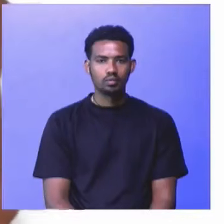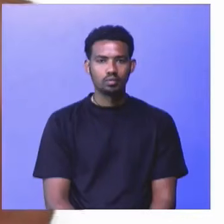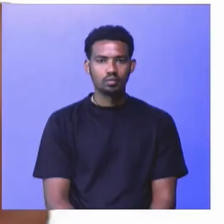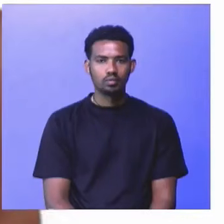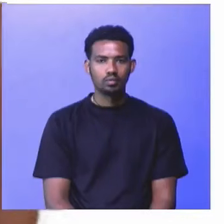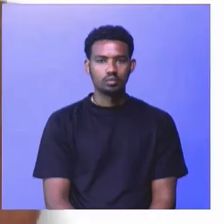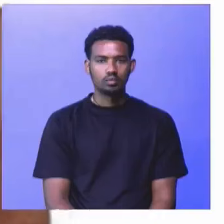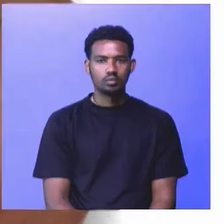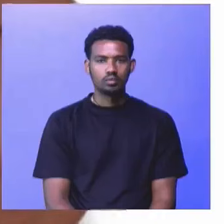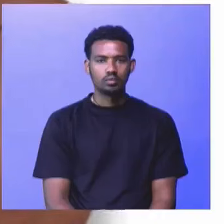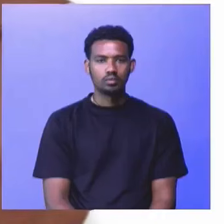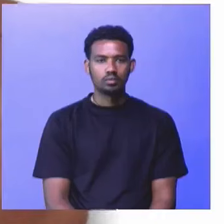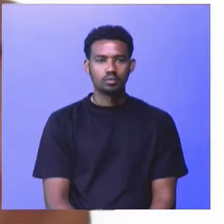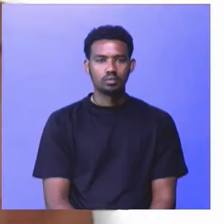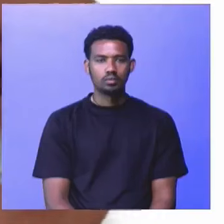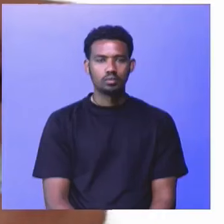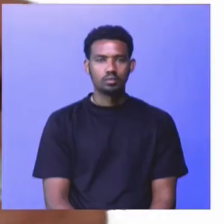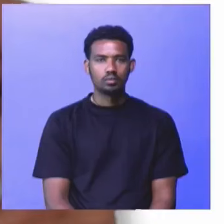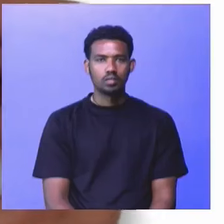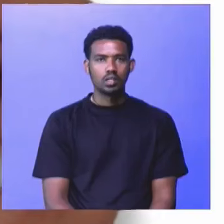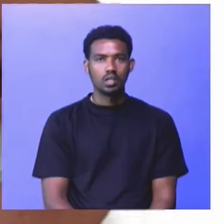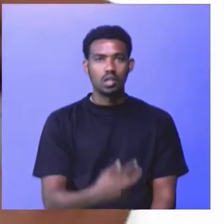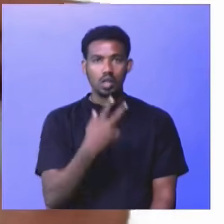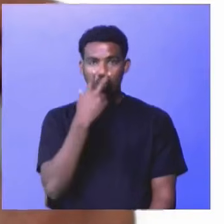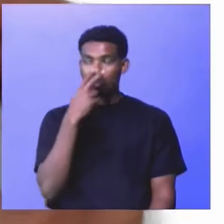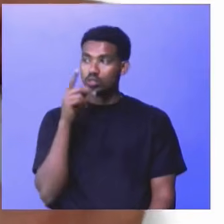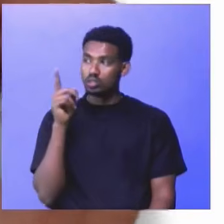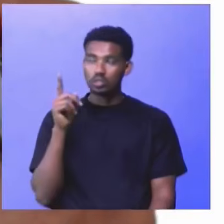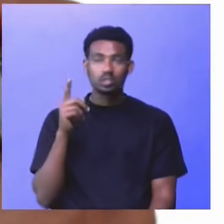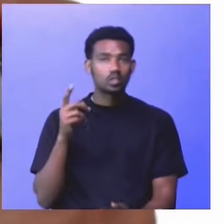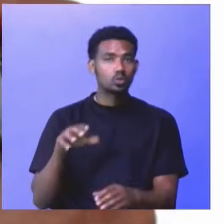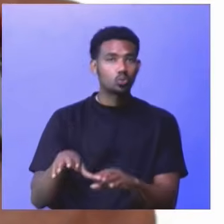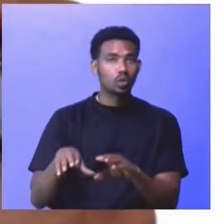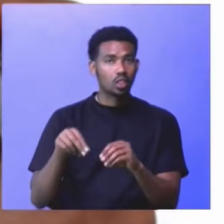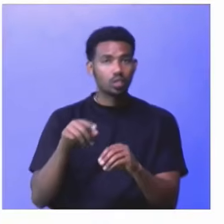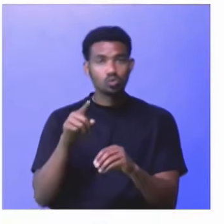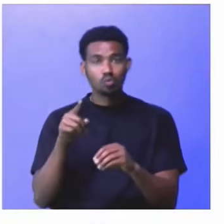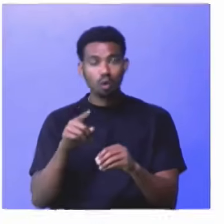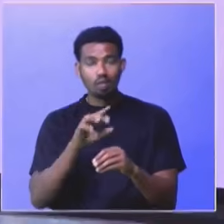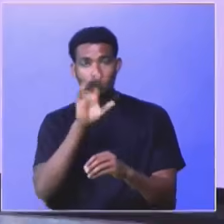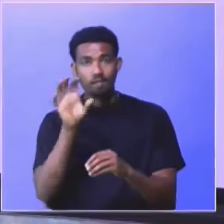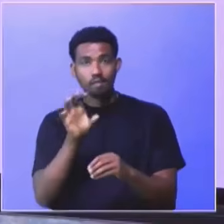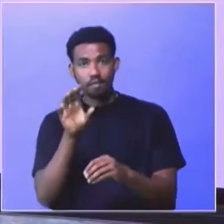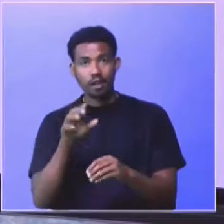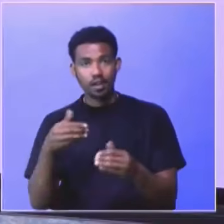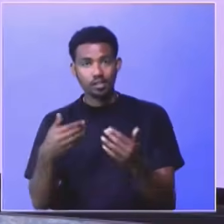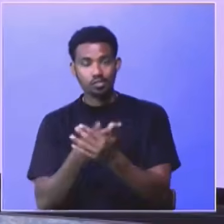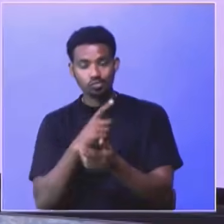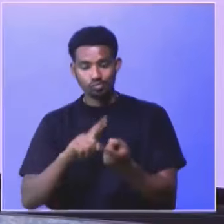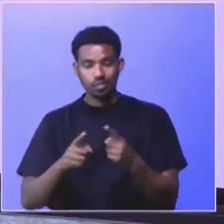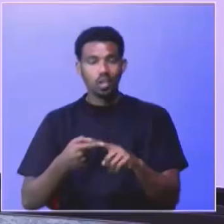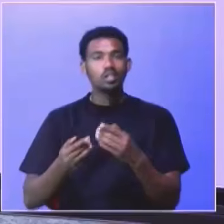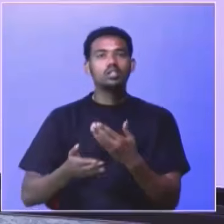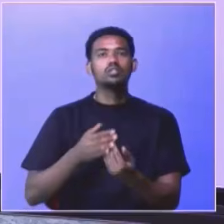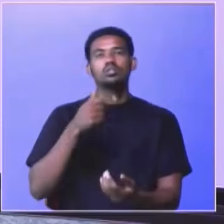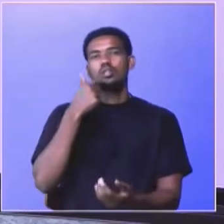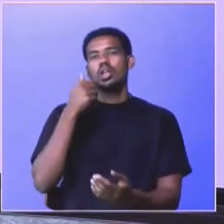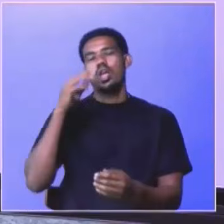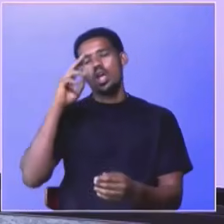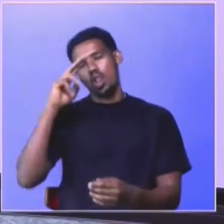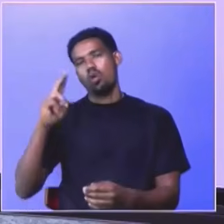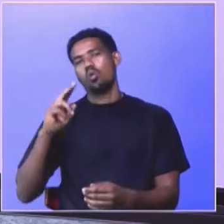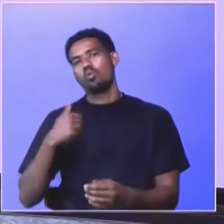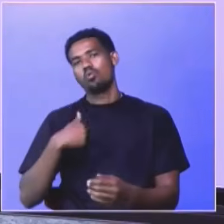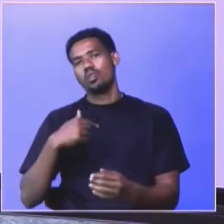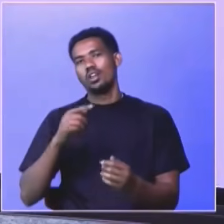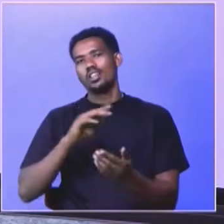You too. So, next to the students, when you are find a new friend in the school, easily said, hello,